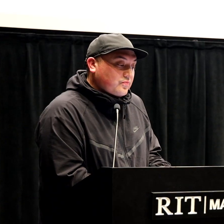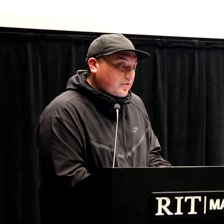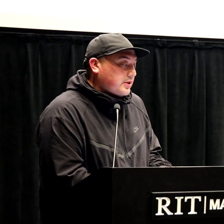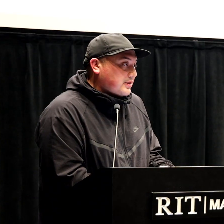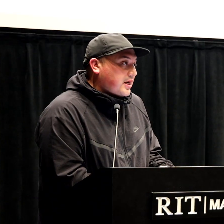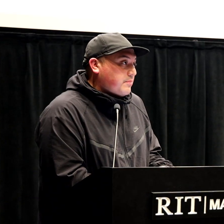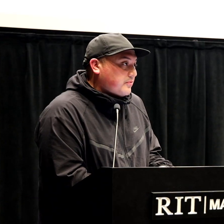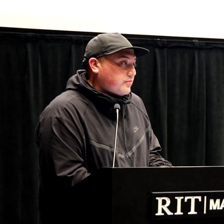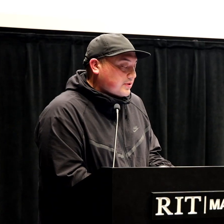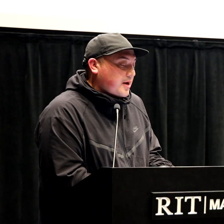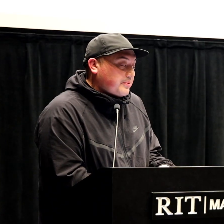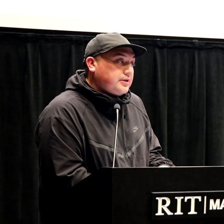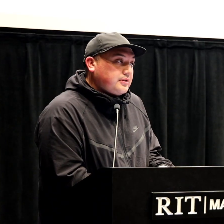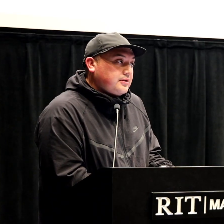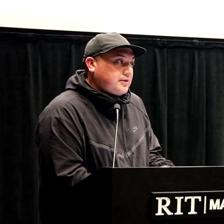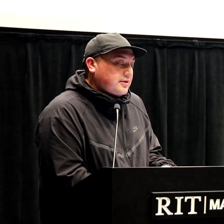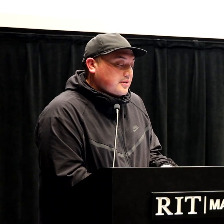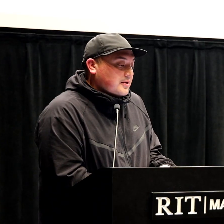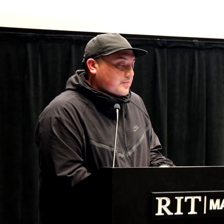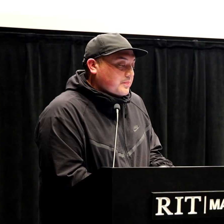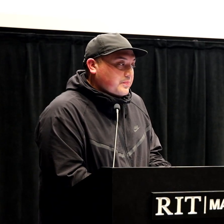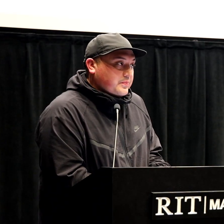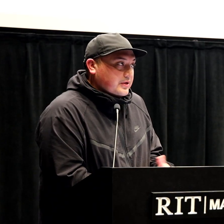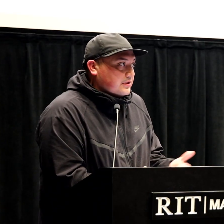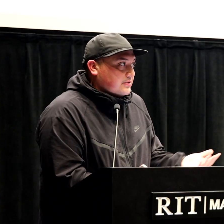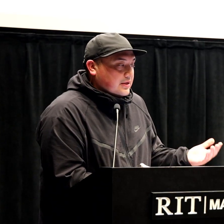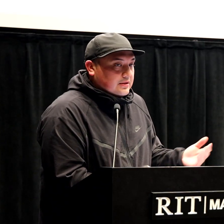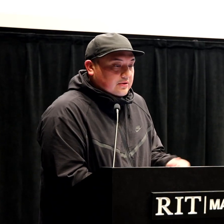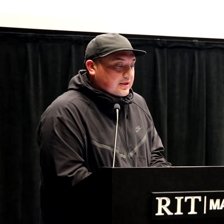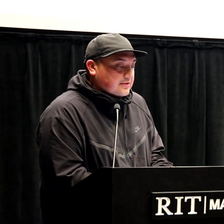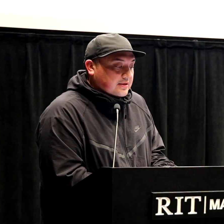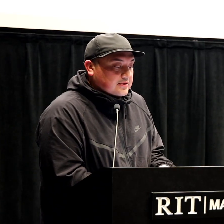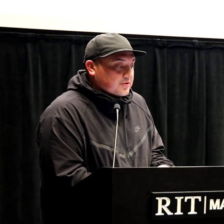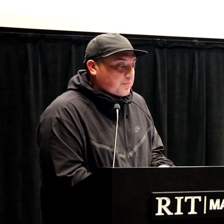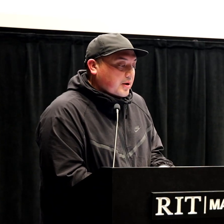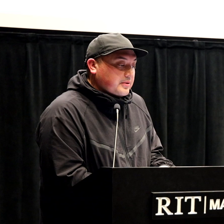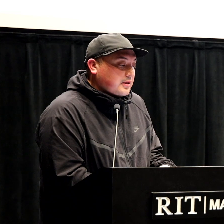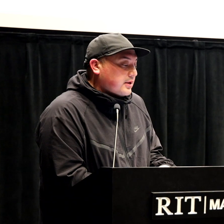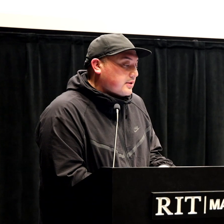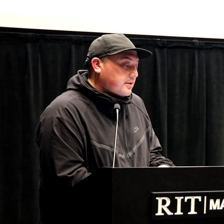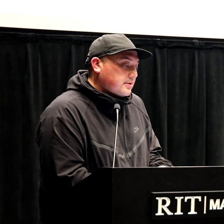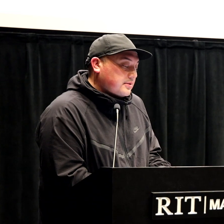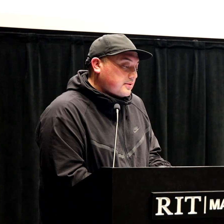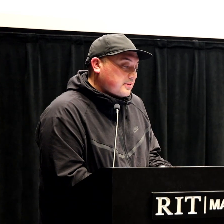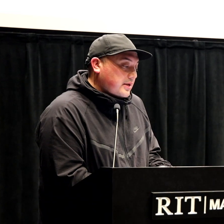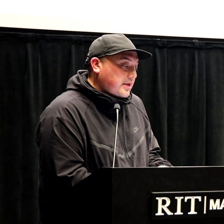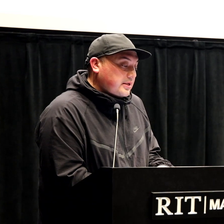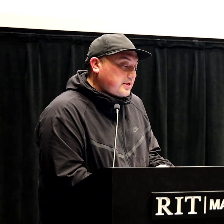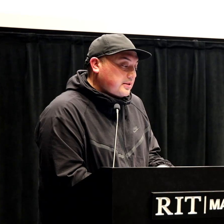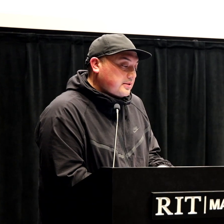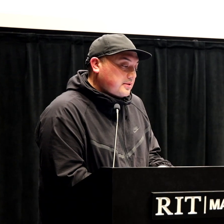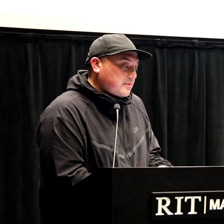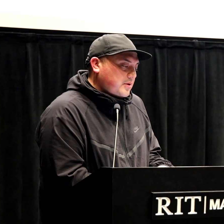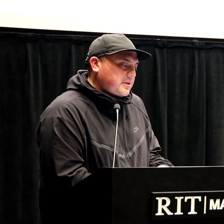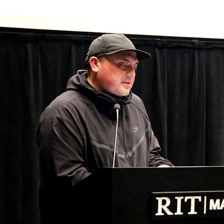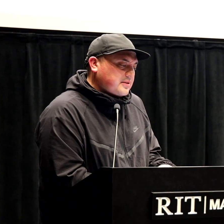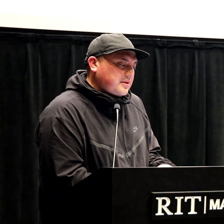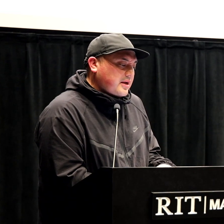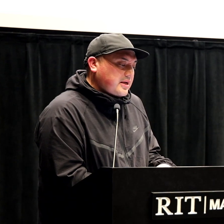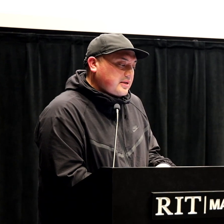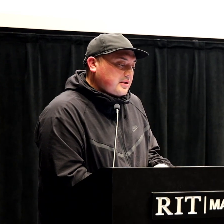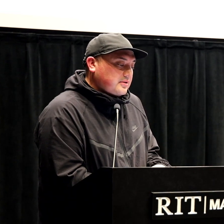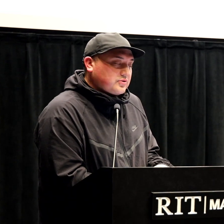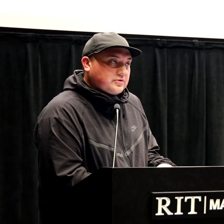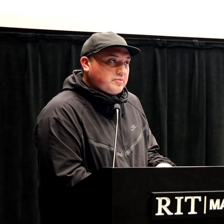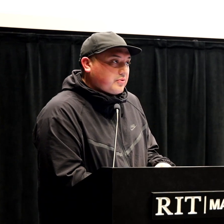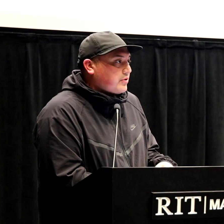are really on top of what's happening. But in the United States, there's probably like 80, maybe 60